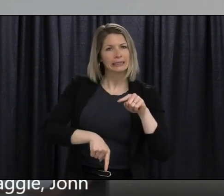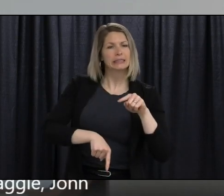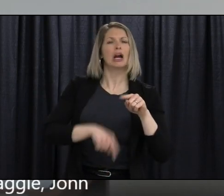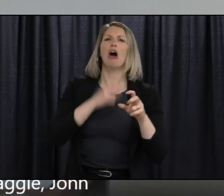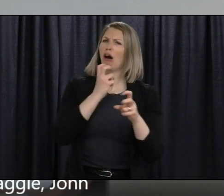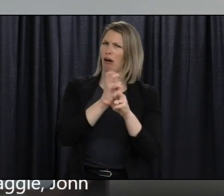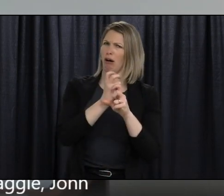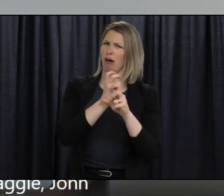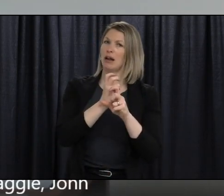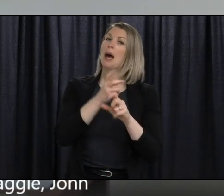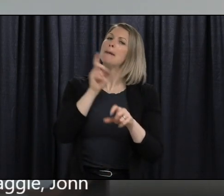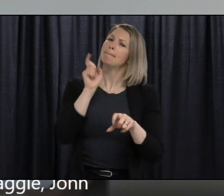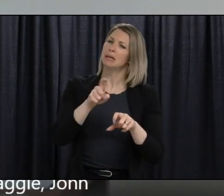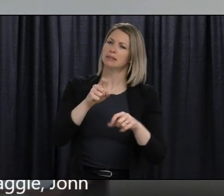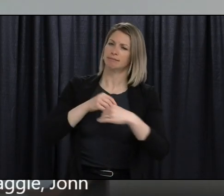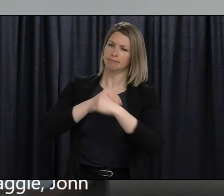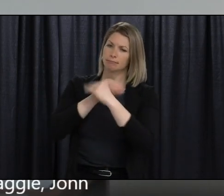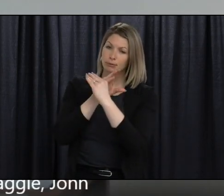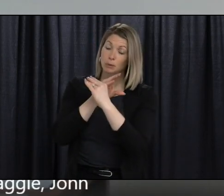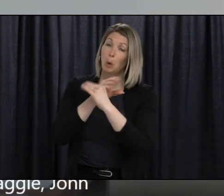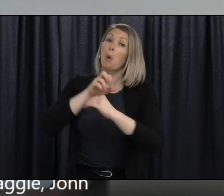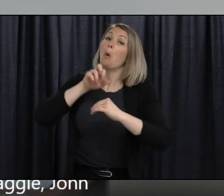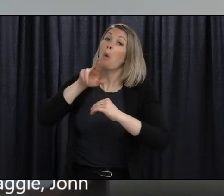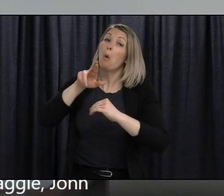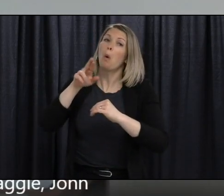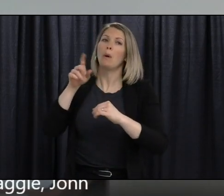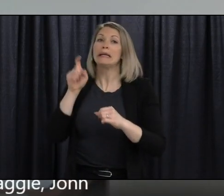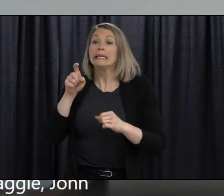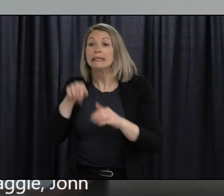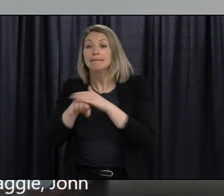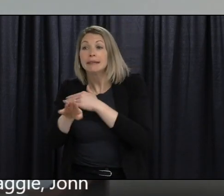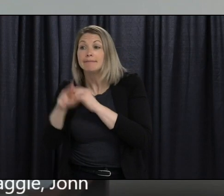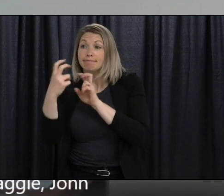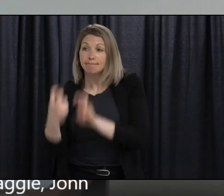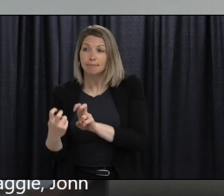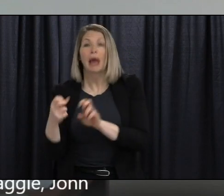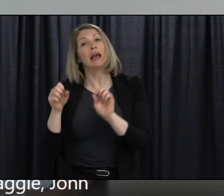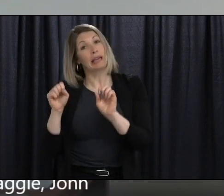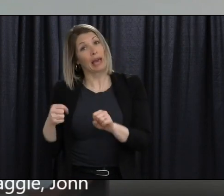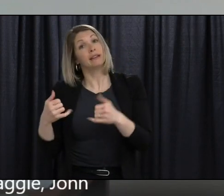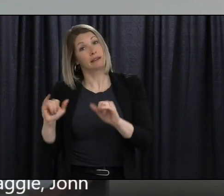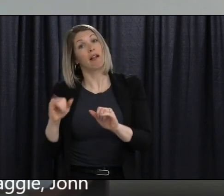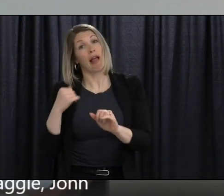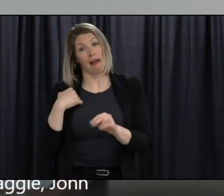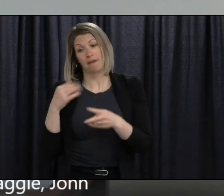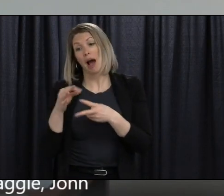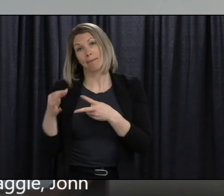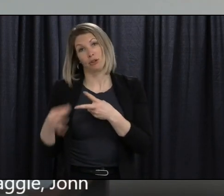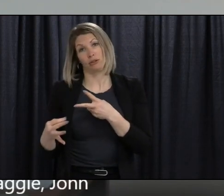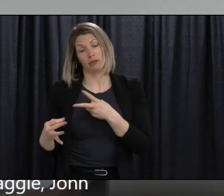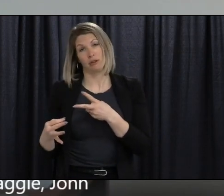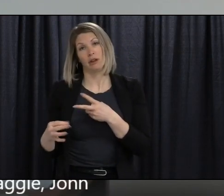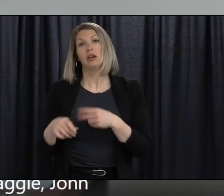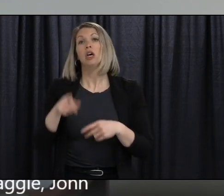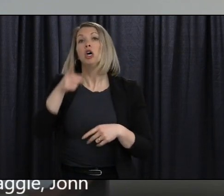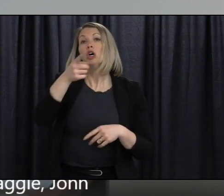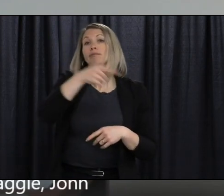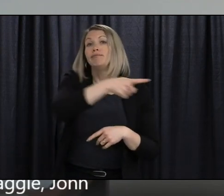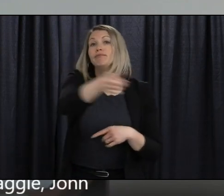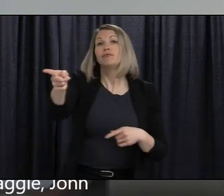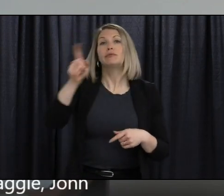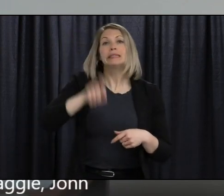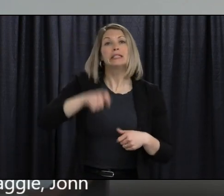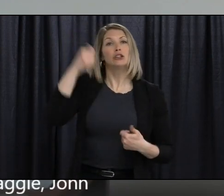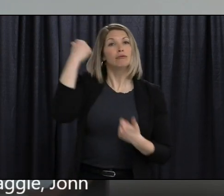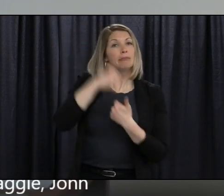of us is how to do what we need to do, but to do it in a way that recognizes that COVID-19 is here. It is here to stay for at